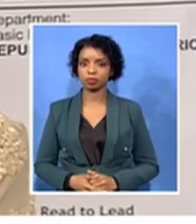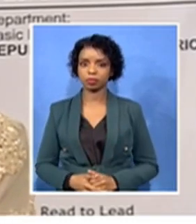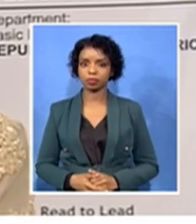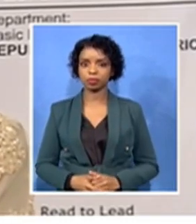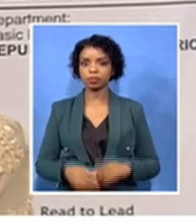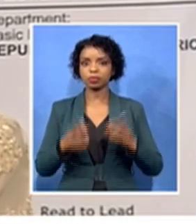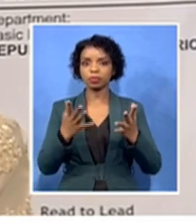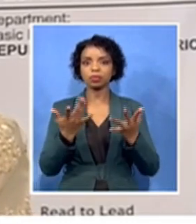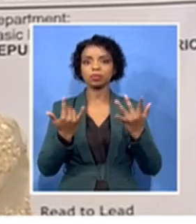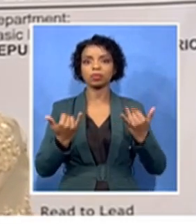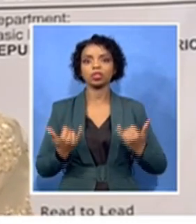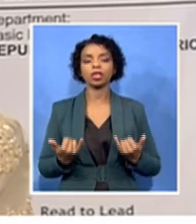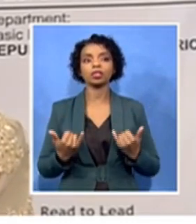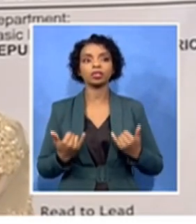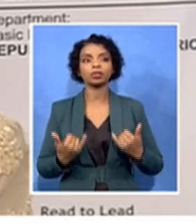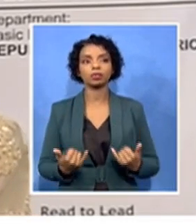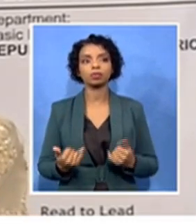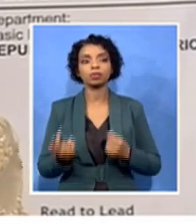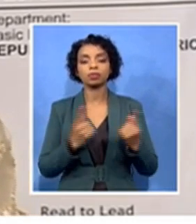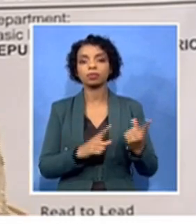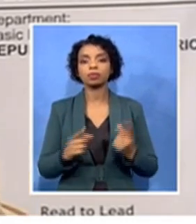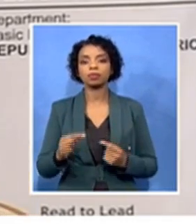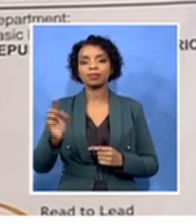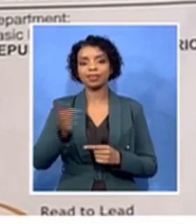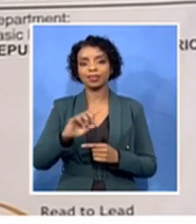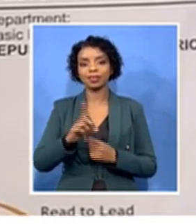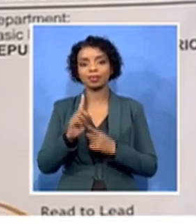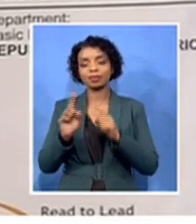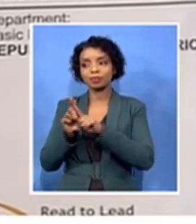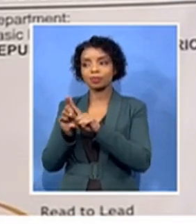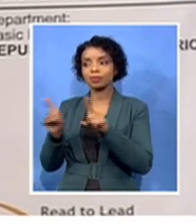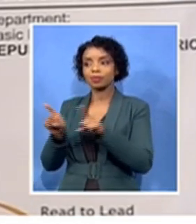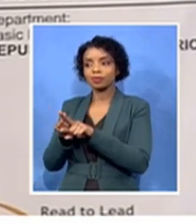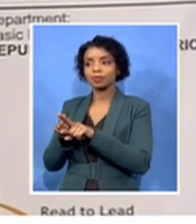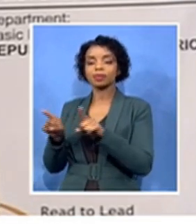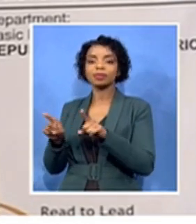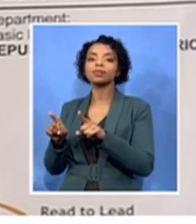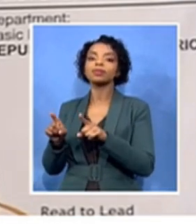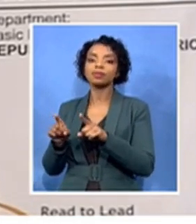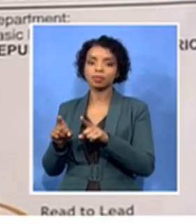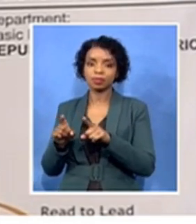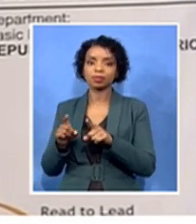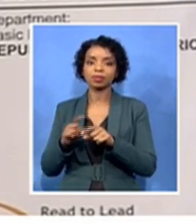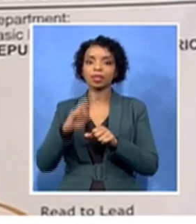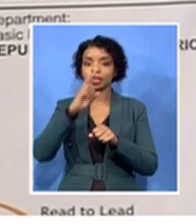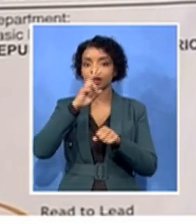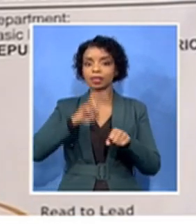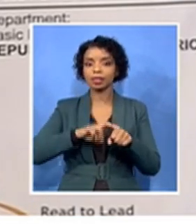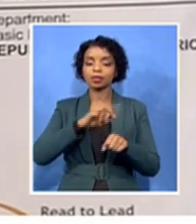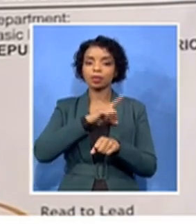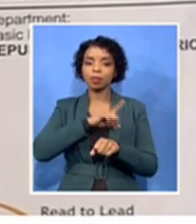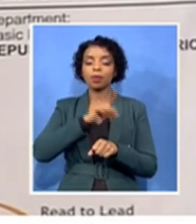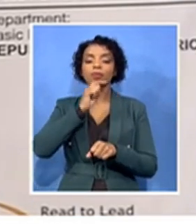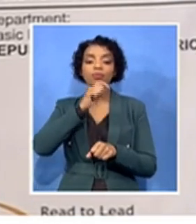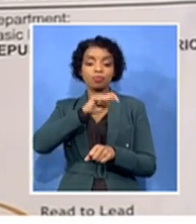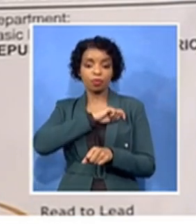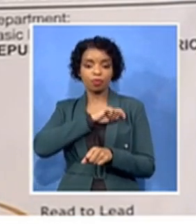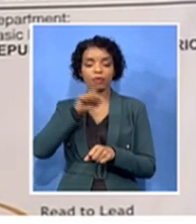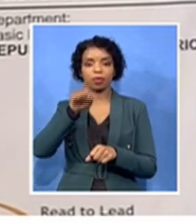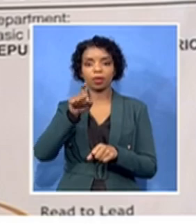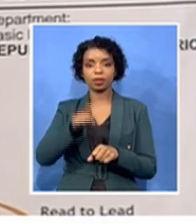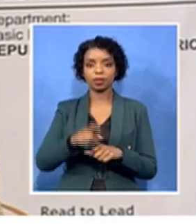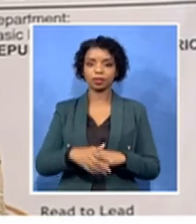qualified, and there's nothing less truthful than that. We have greatly improved the quality of our